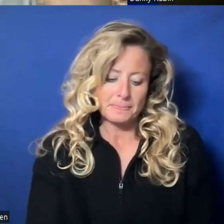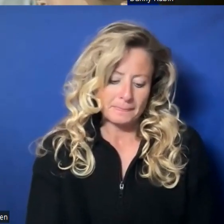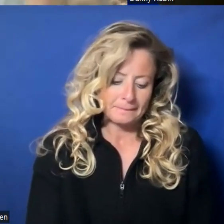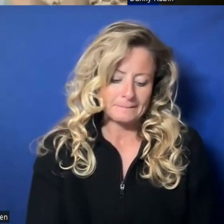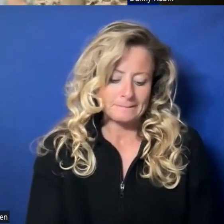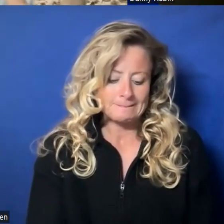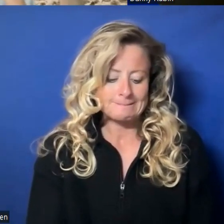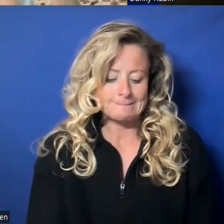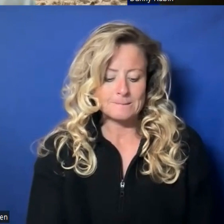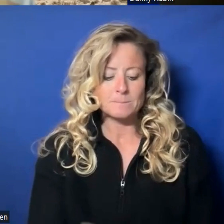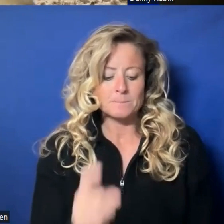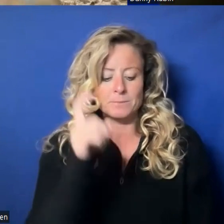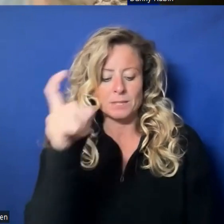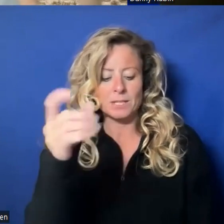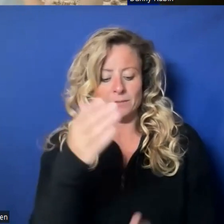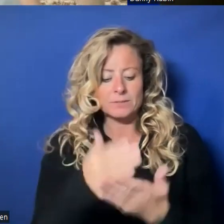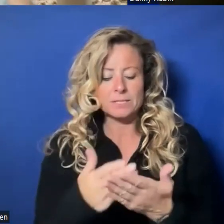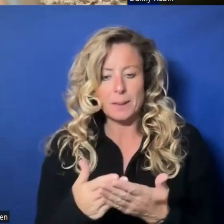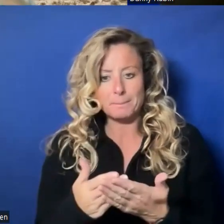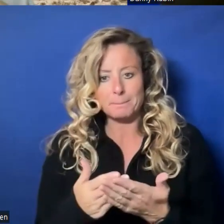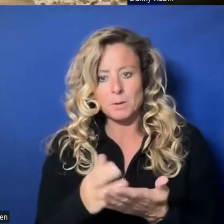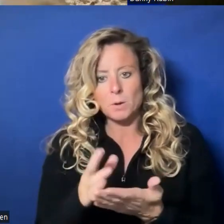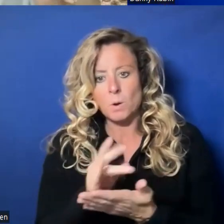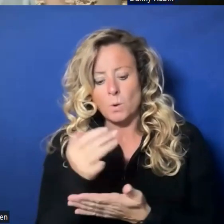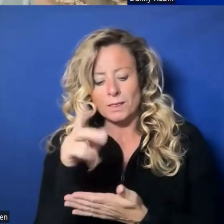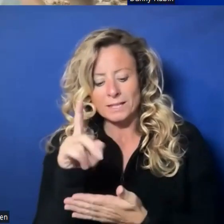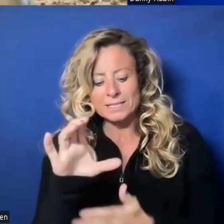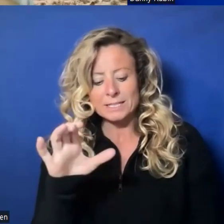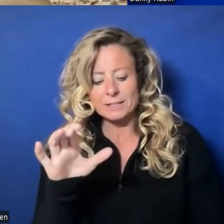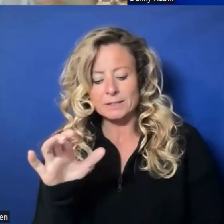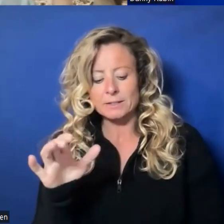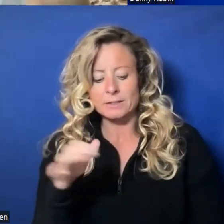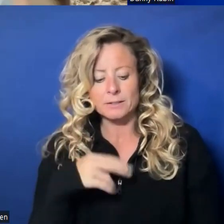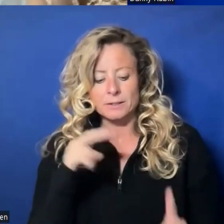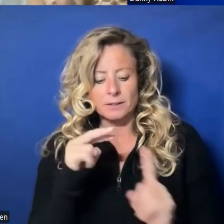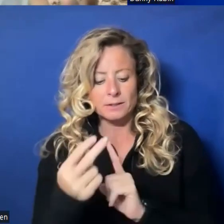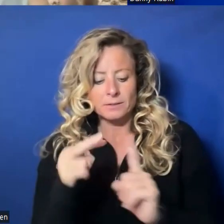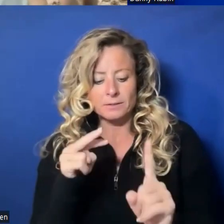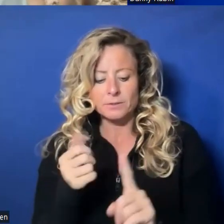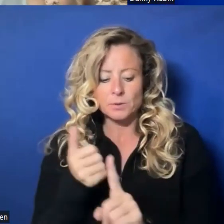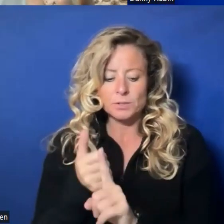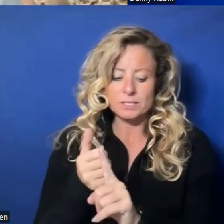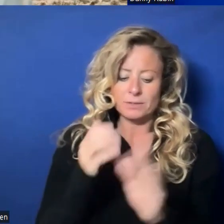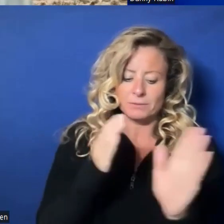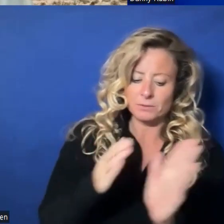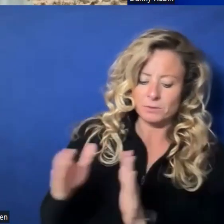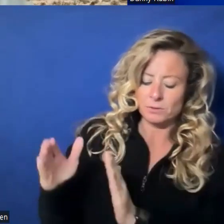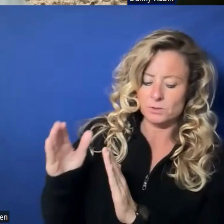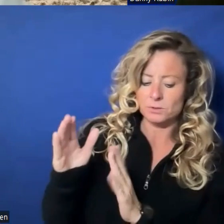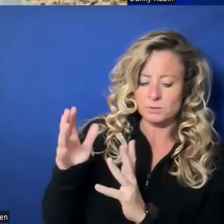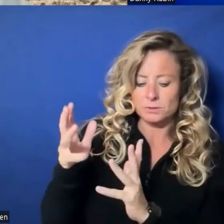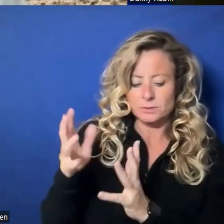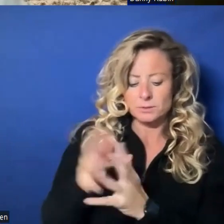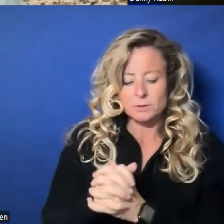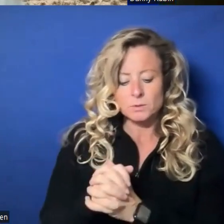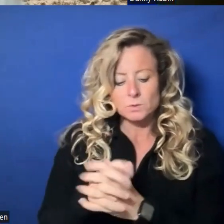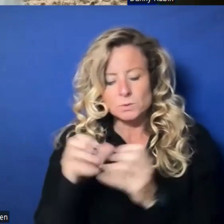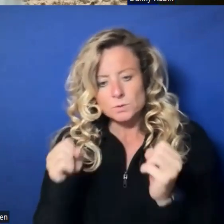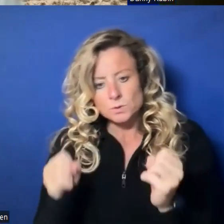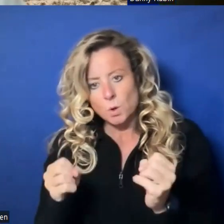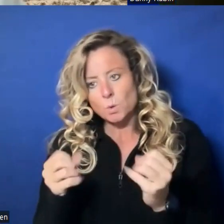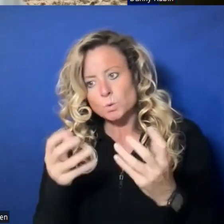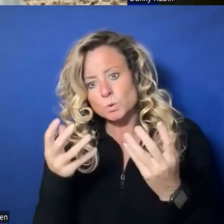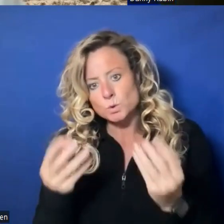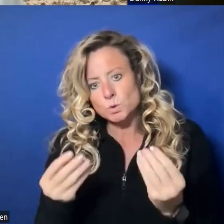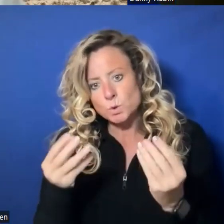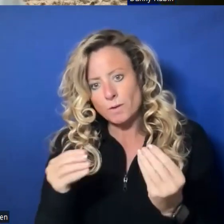give some holistic view of all the data, of all the needs in the organization. So soft skills